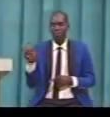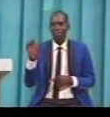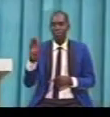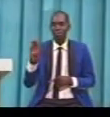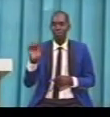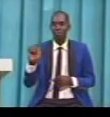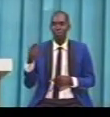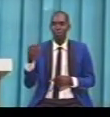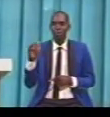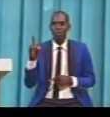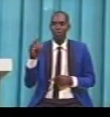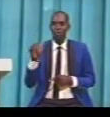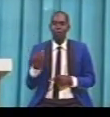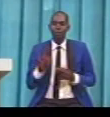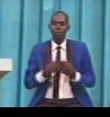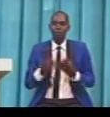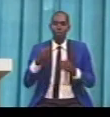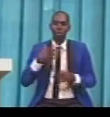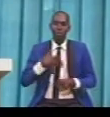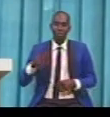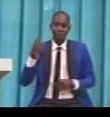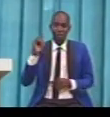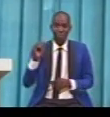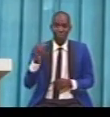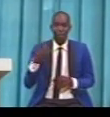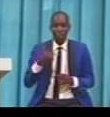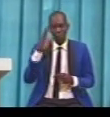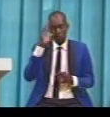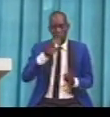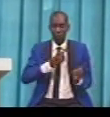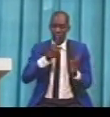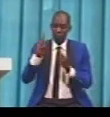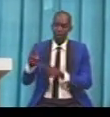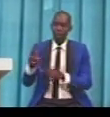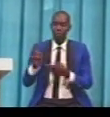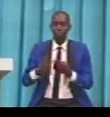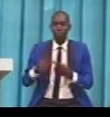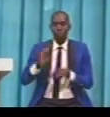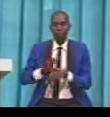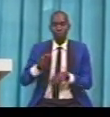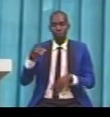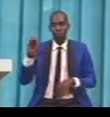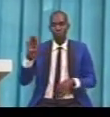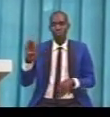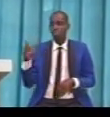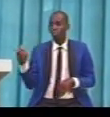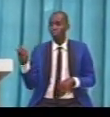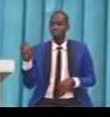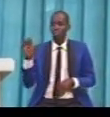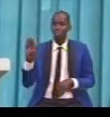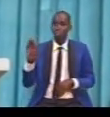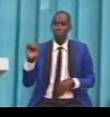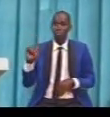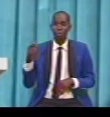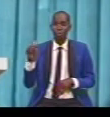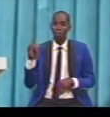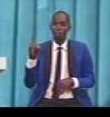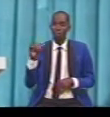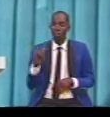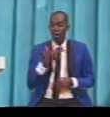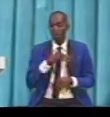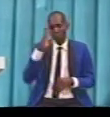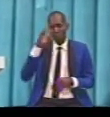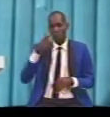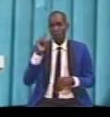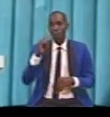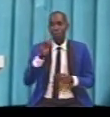to come and testify. The man eventually came to Bagada and he said, when the pastor waved at him, he